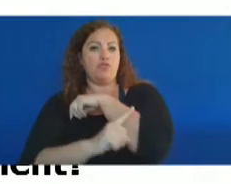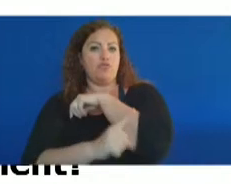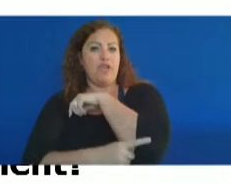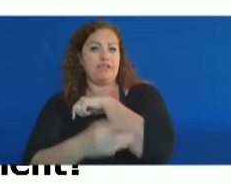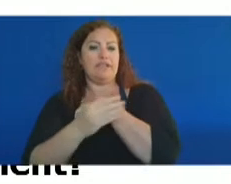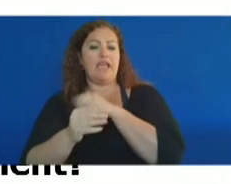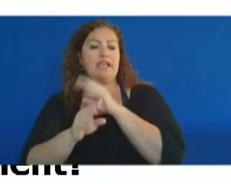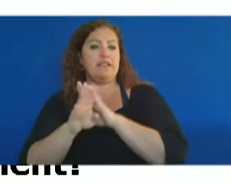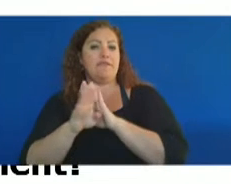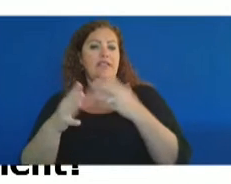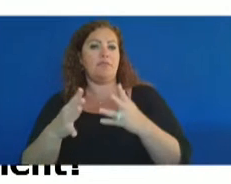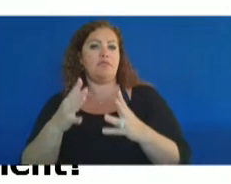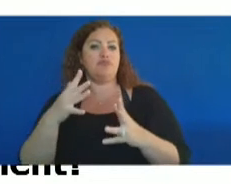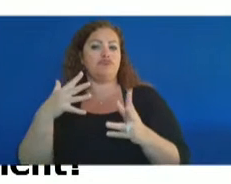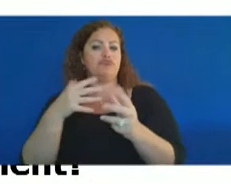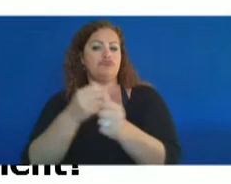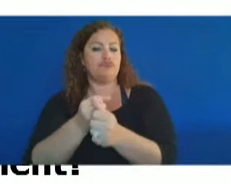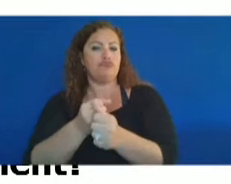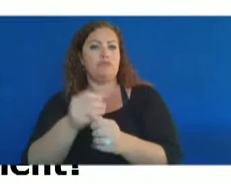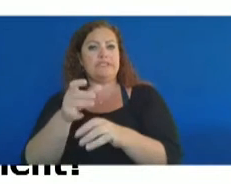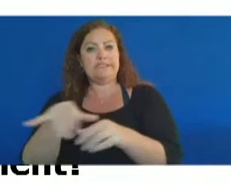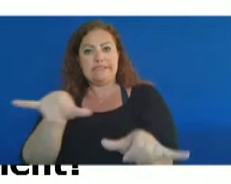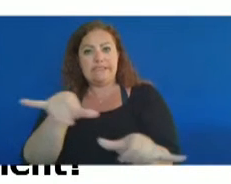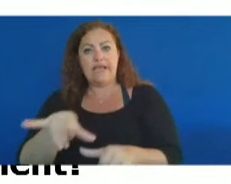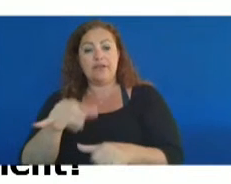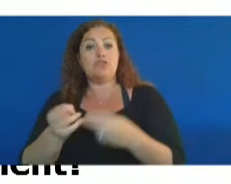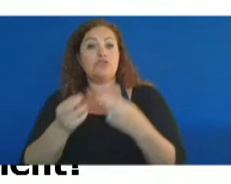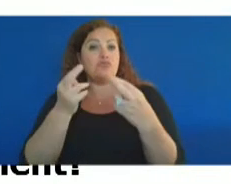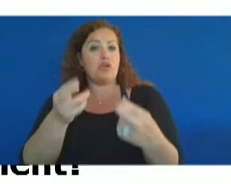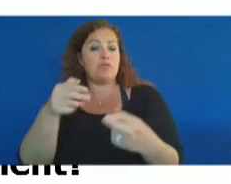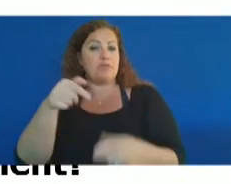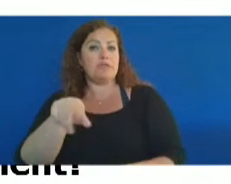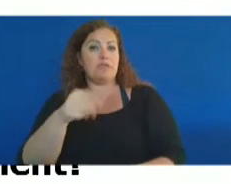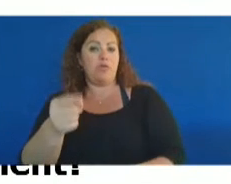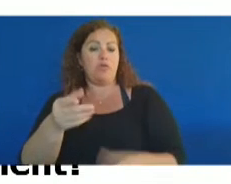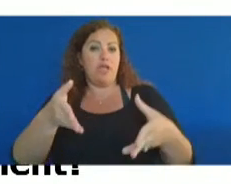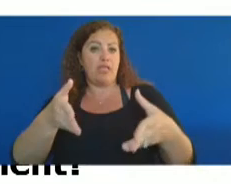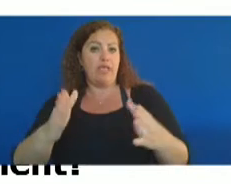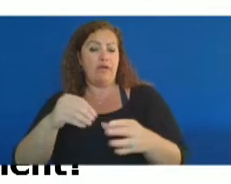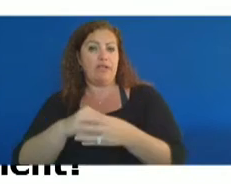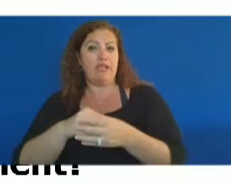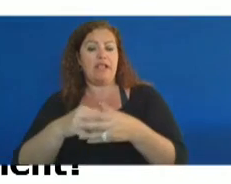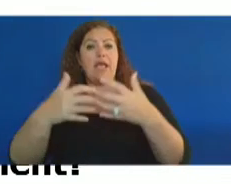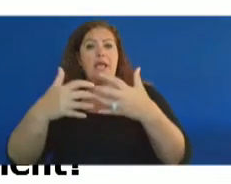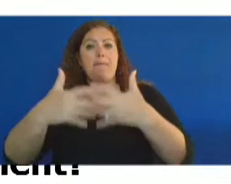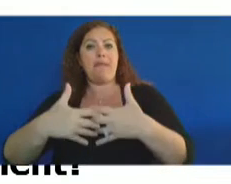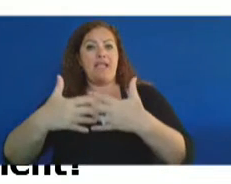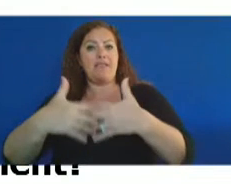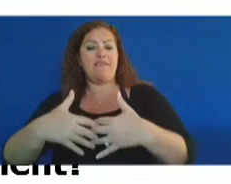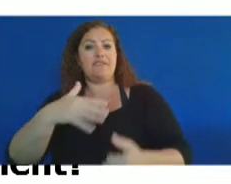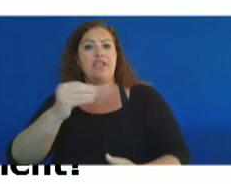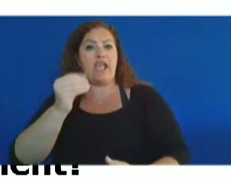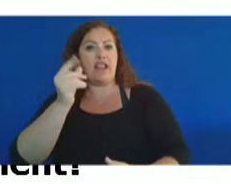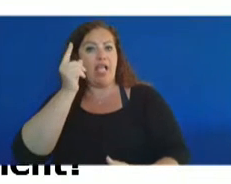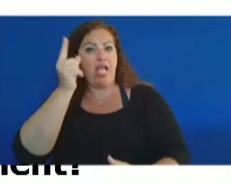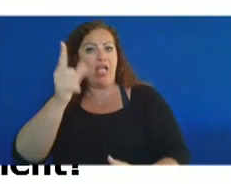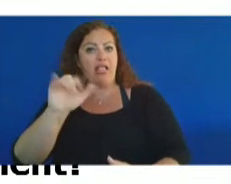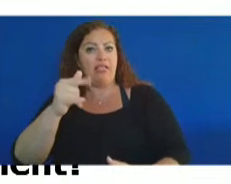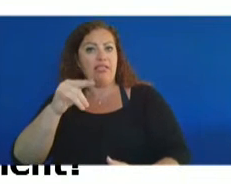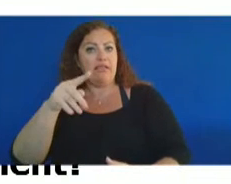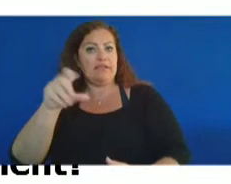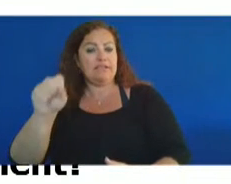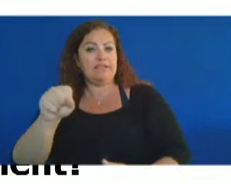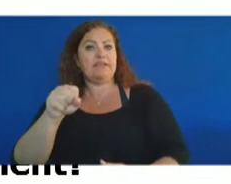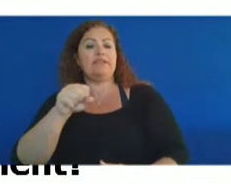uh standards recommendation is that these only will be allowed in the manufacturing and Logistics to ml2